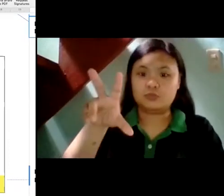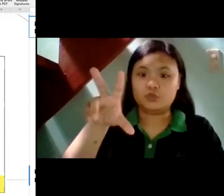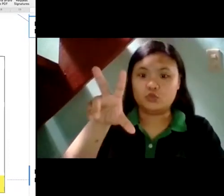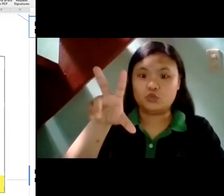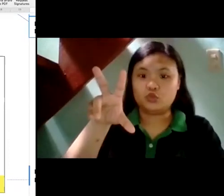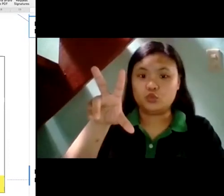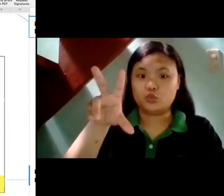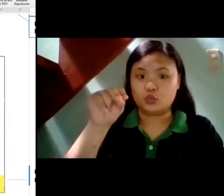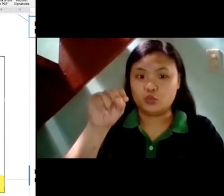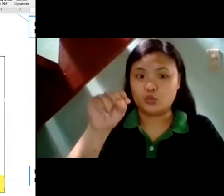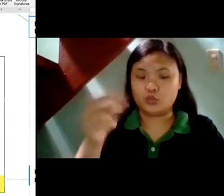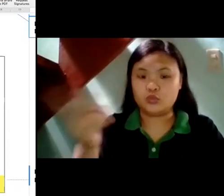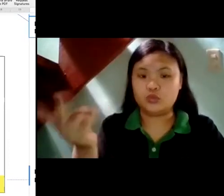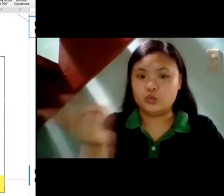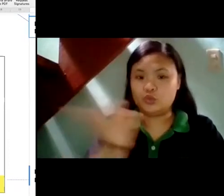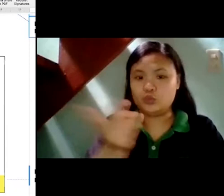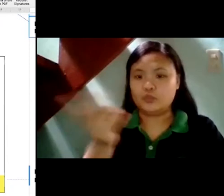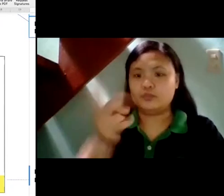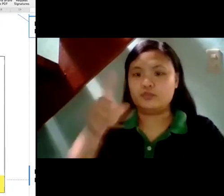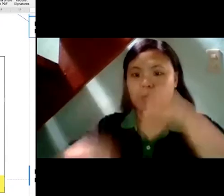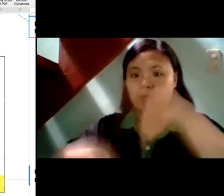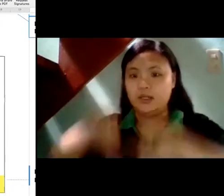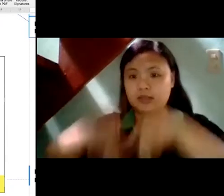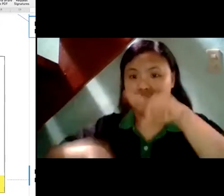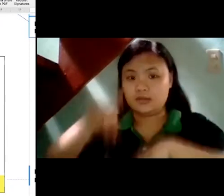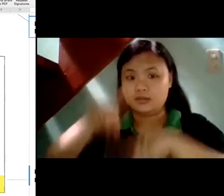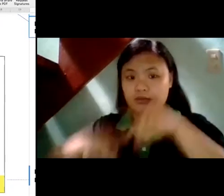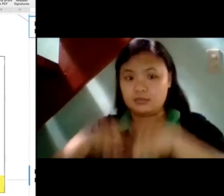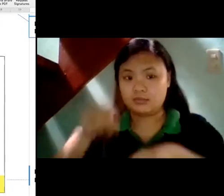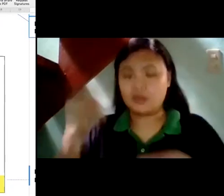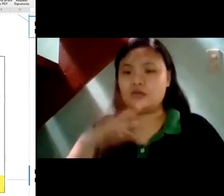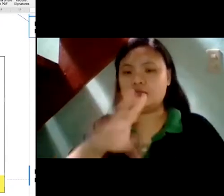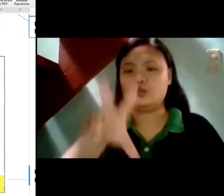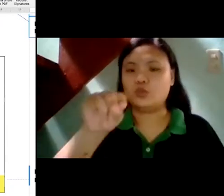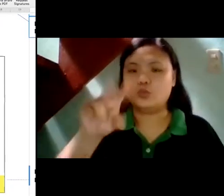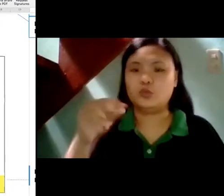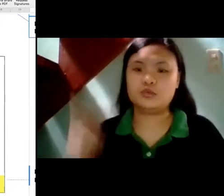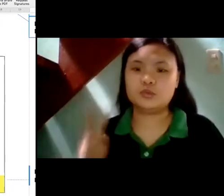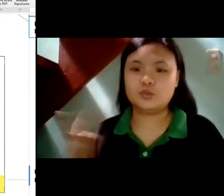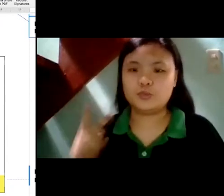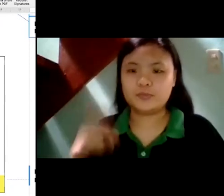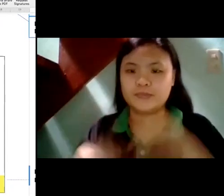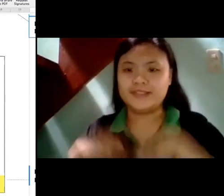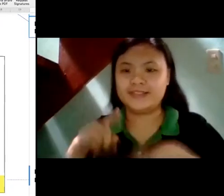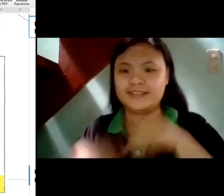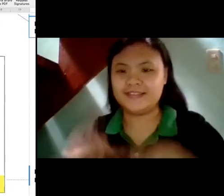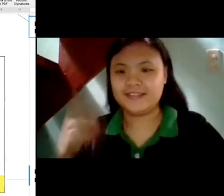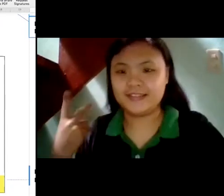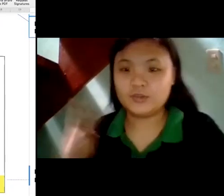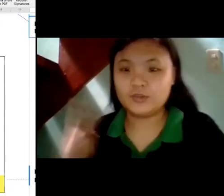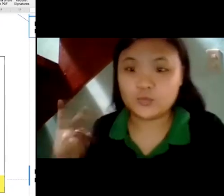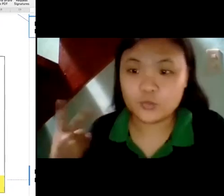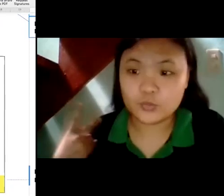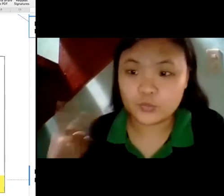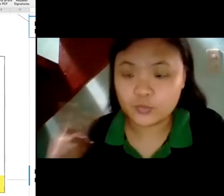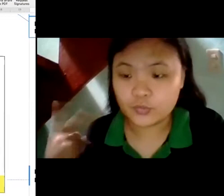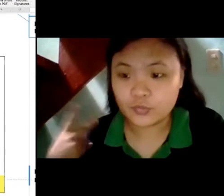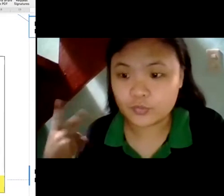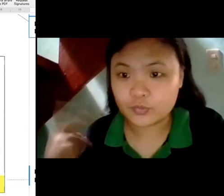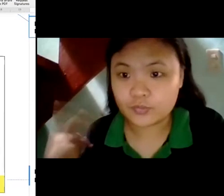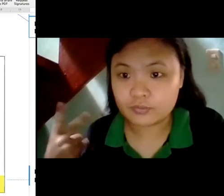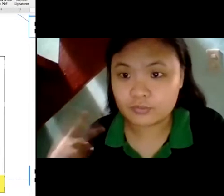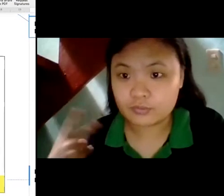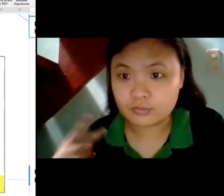Okay, so you use no? No, we're friends. No, we are